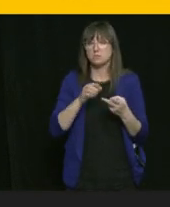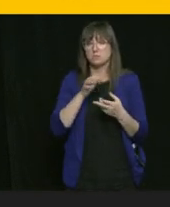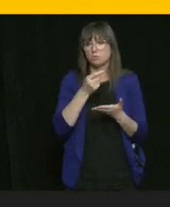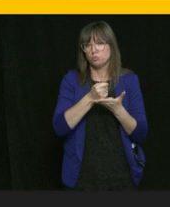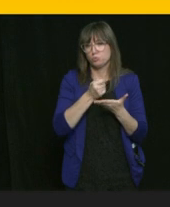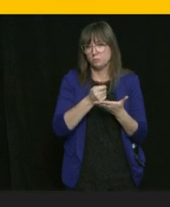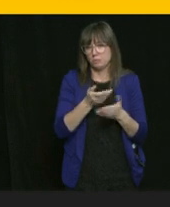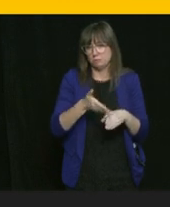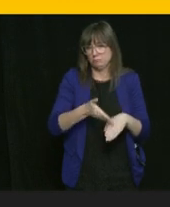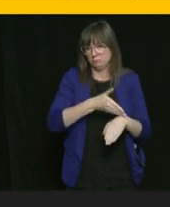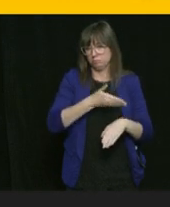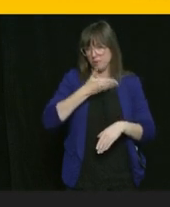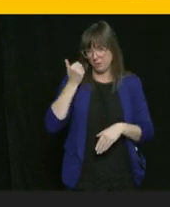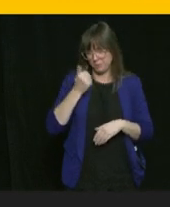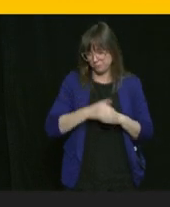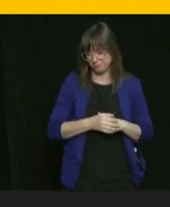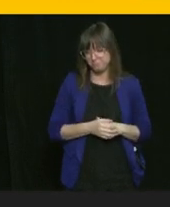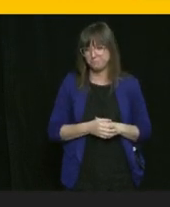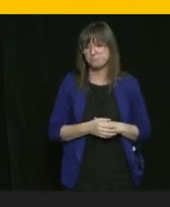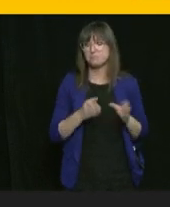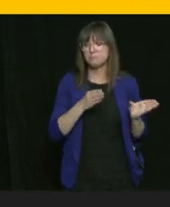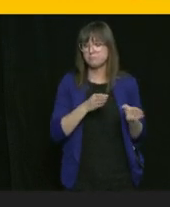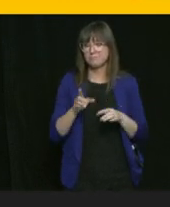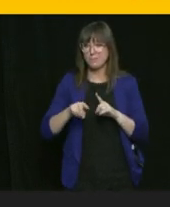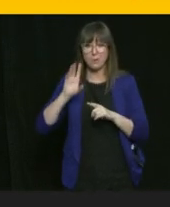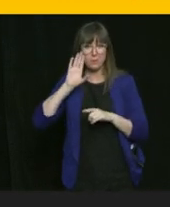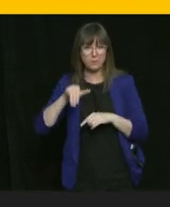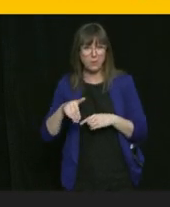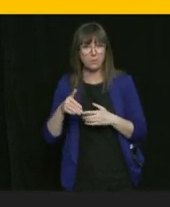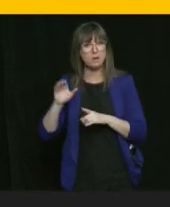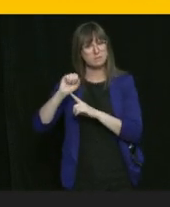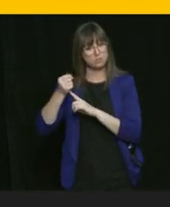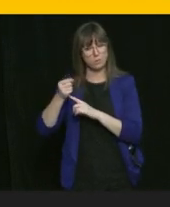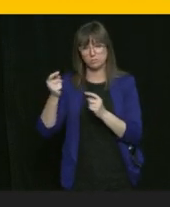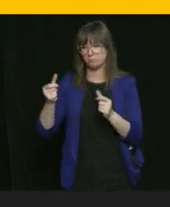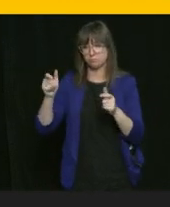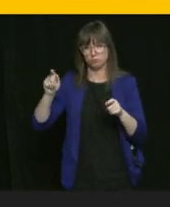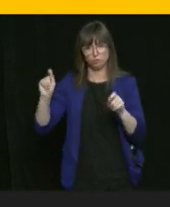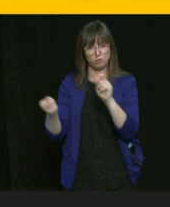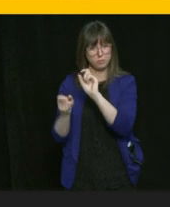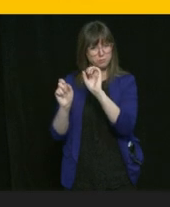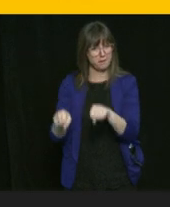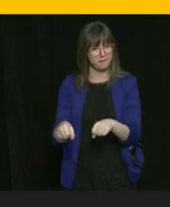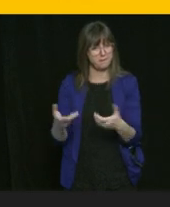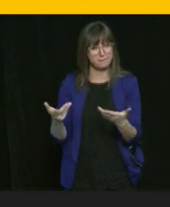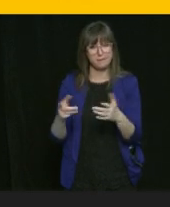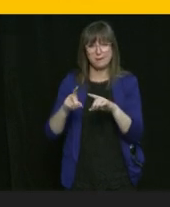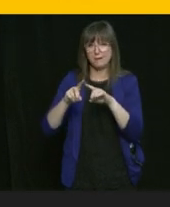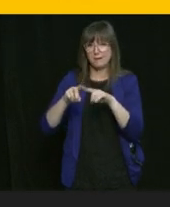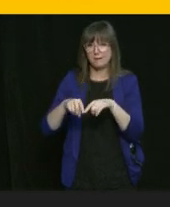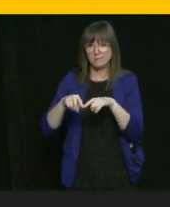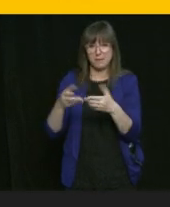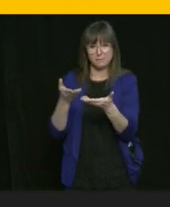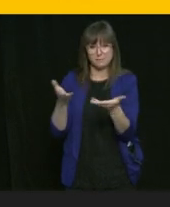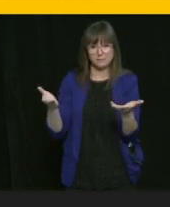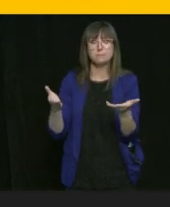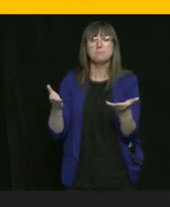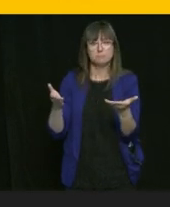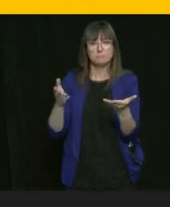options. However, we know the situation can change, and it depends on the vulnerability of